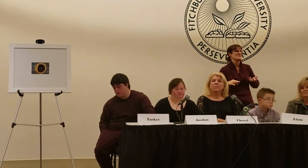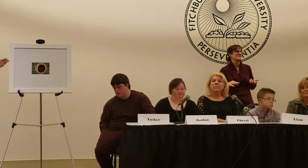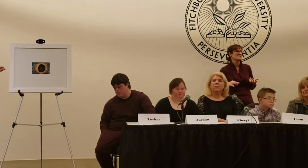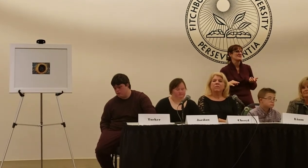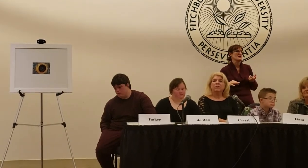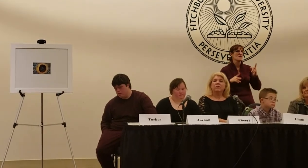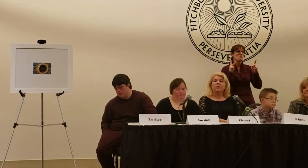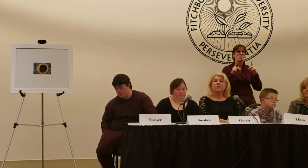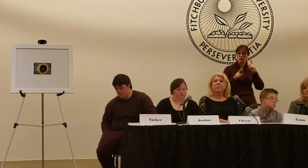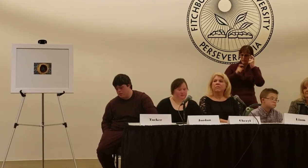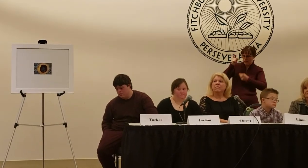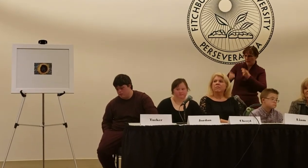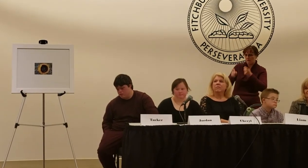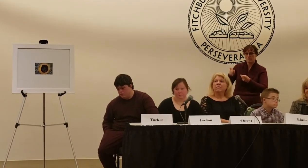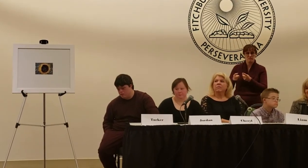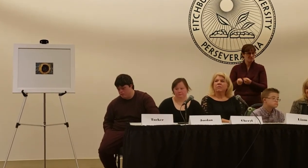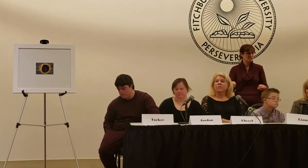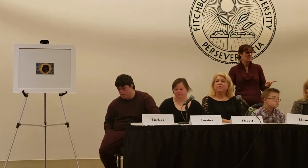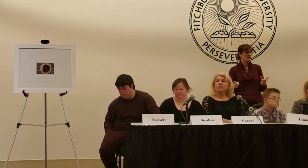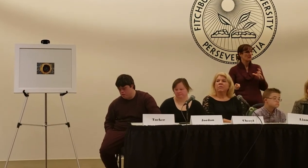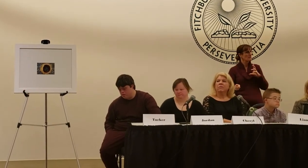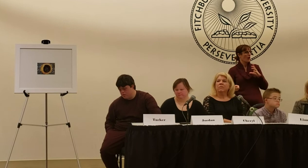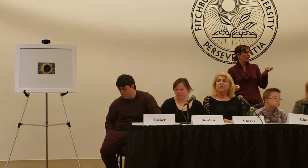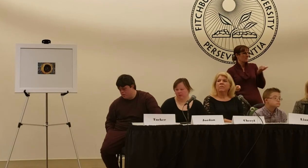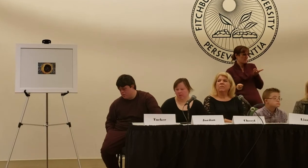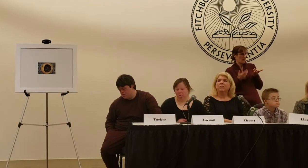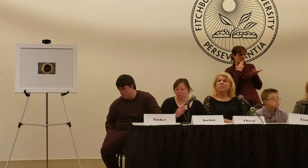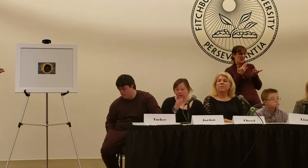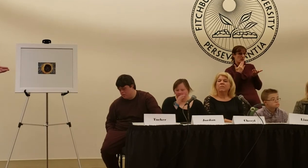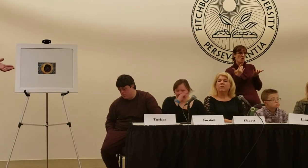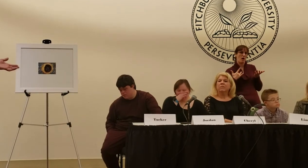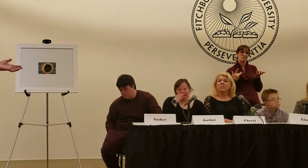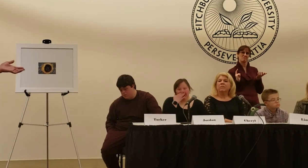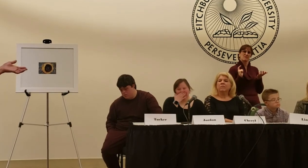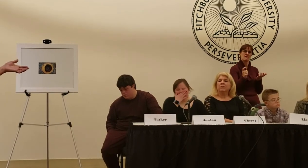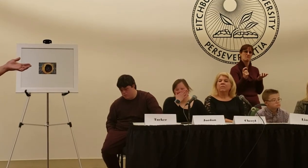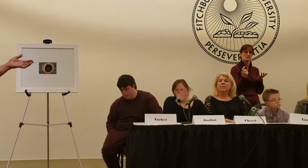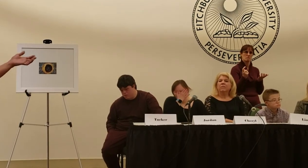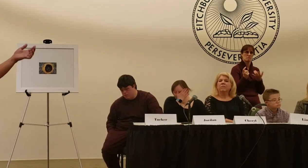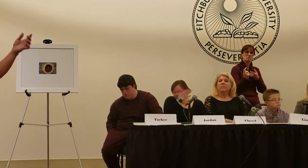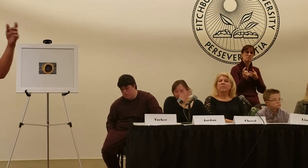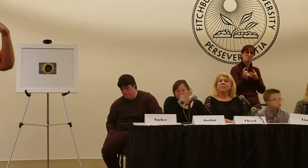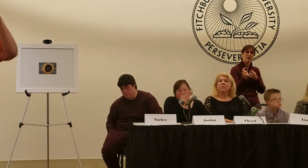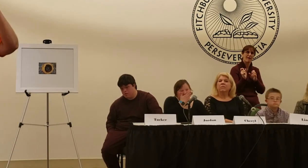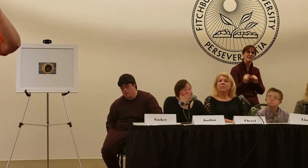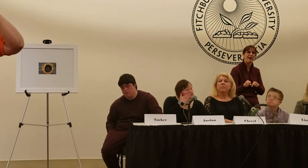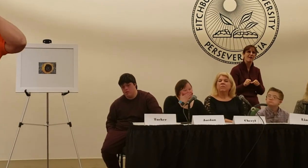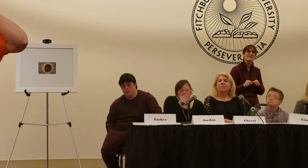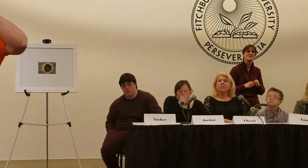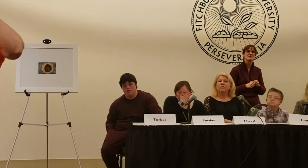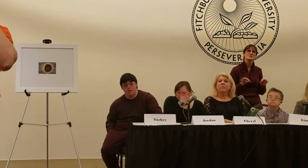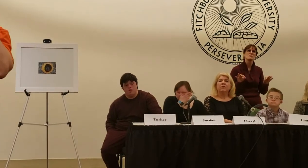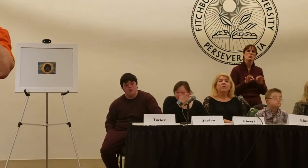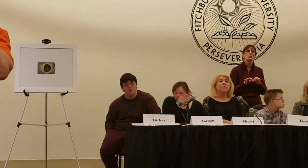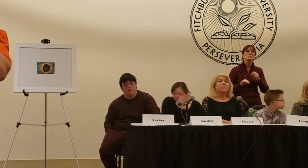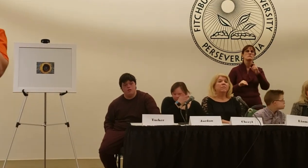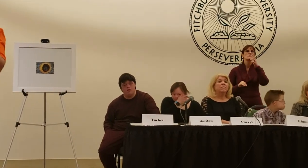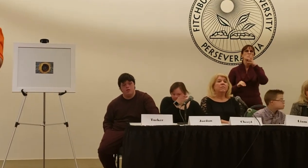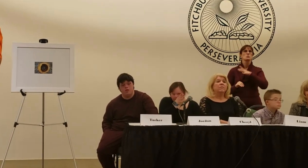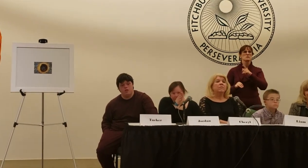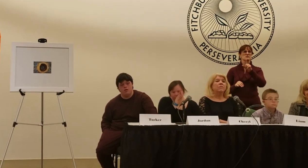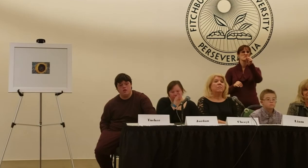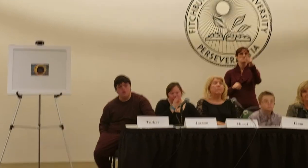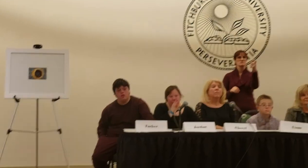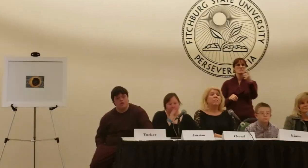them? And these guys are like, okay, yeah, we got that, but we have something to give too. And I think that's a really cool thing. You had a question, go ahead. I just wanted to